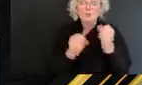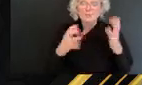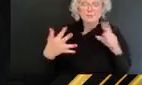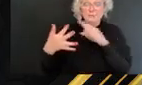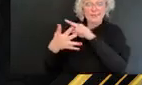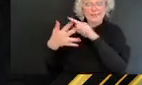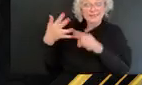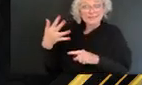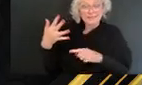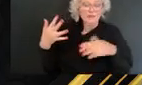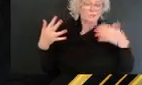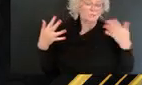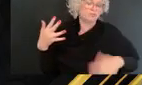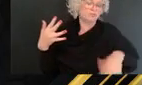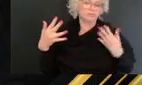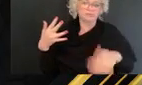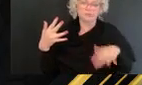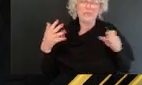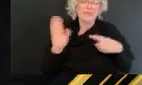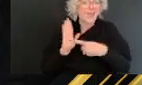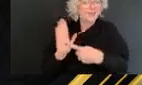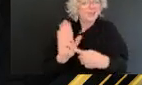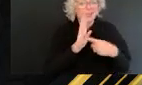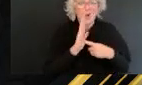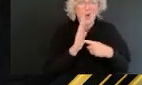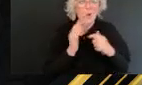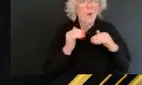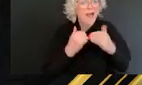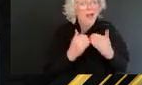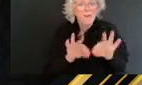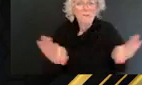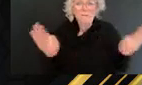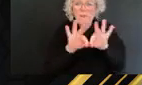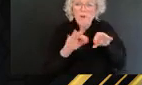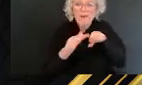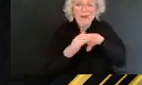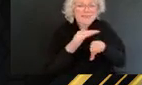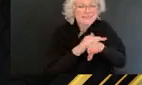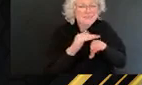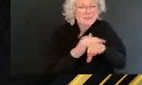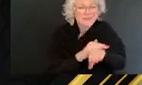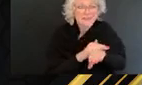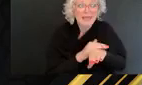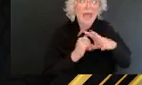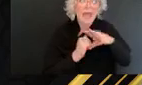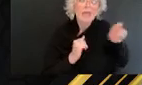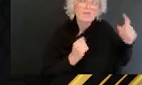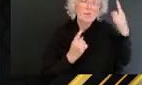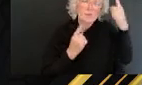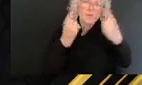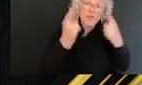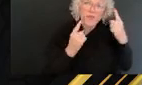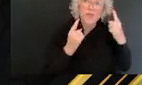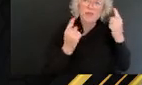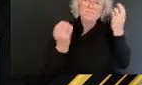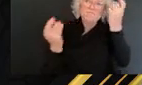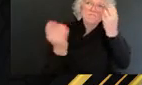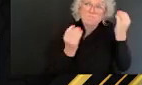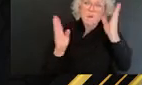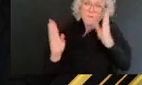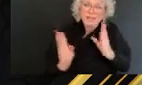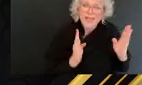year's awards demonstrate the importance of accessibility and how thoughtful action can bring about impactful